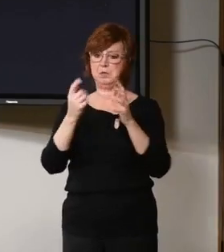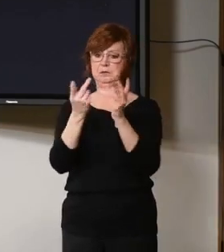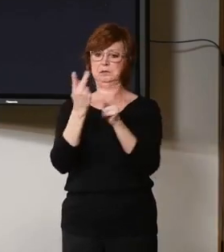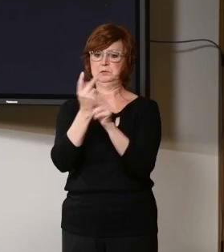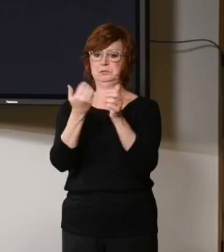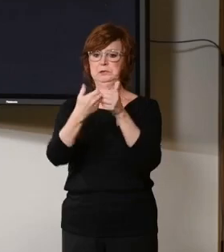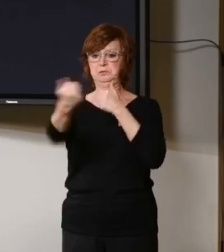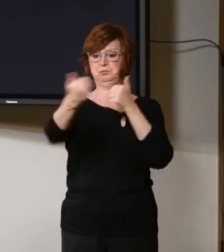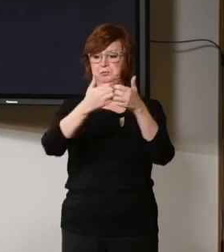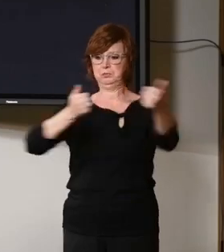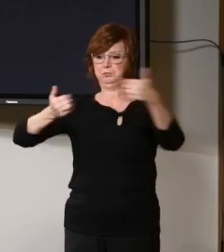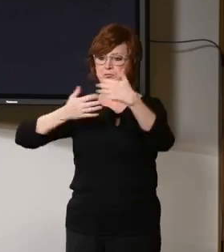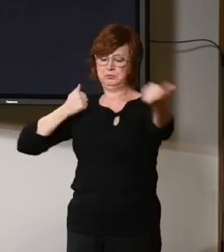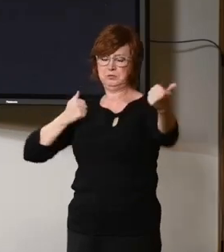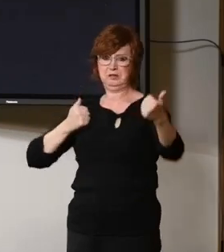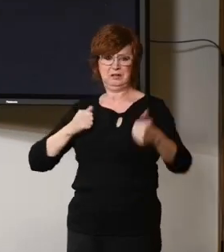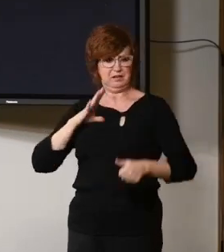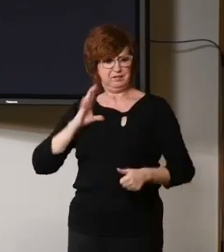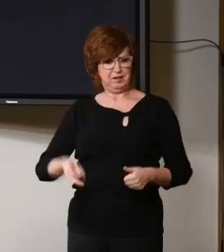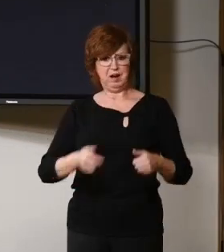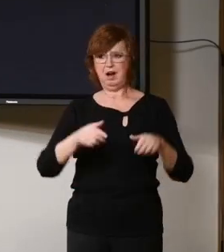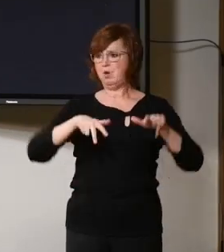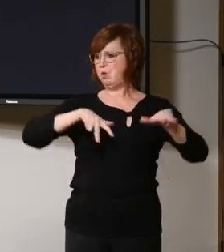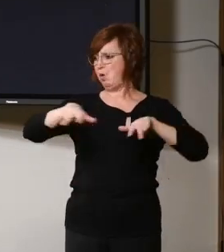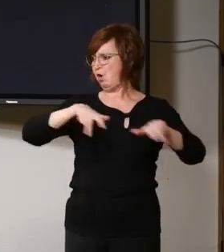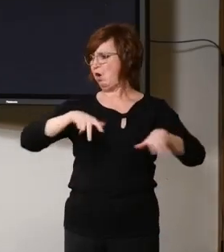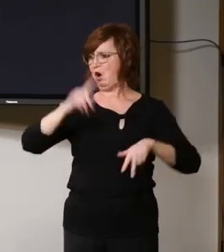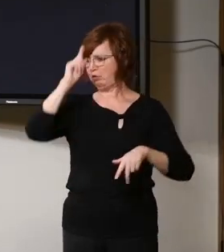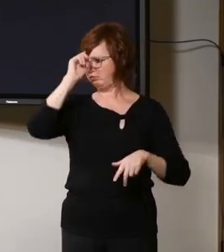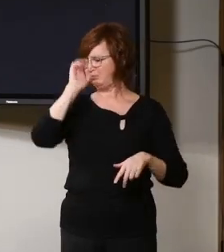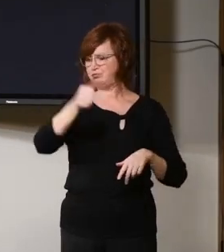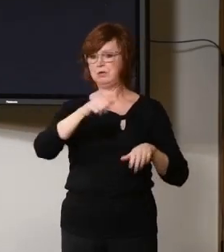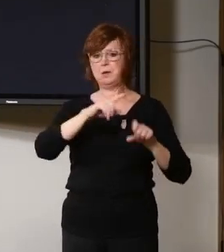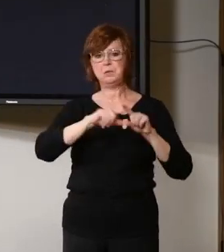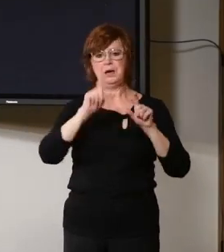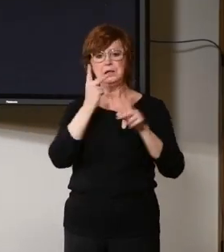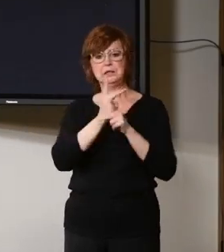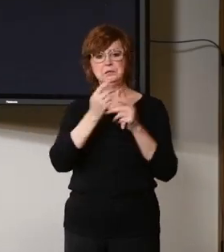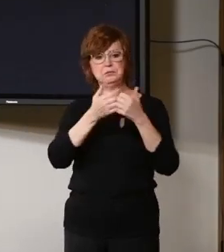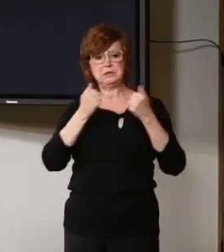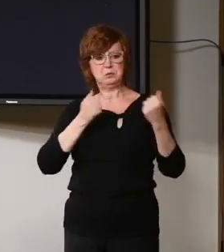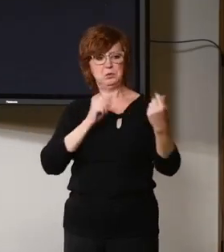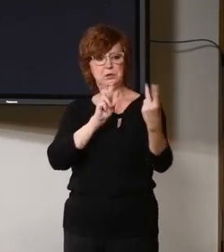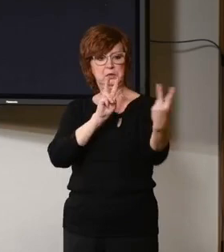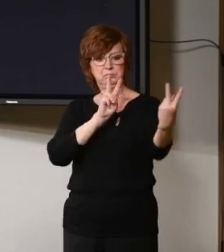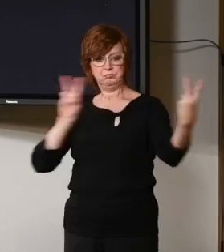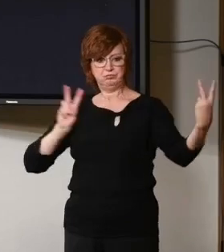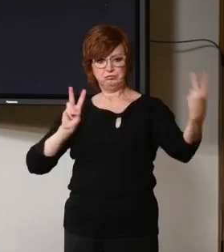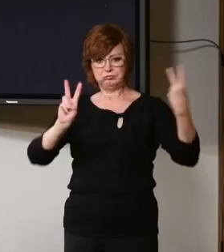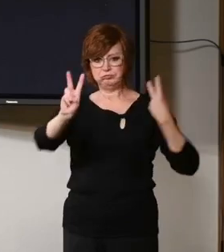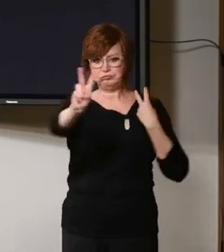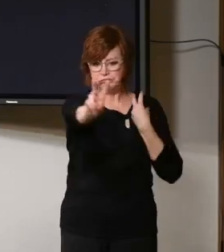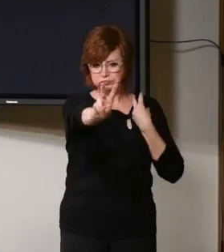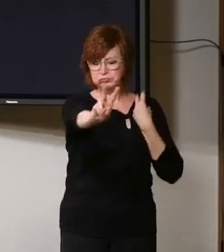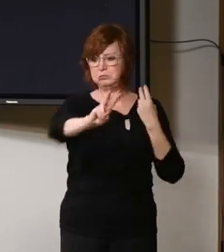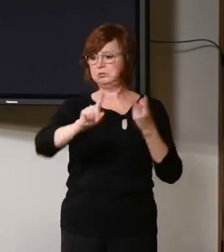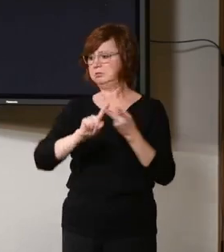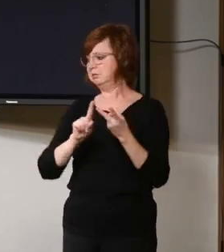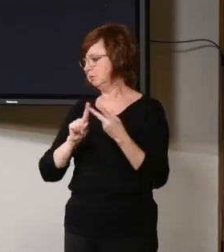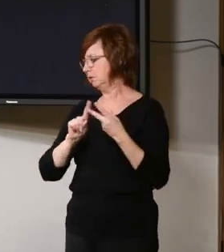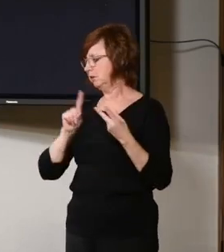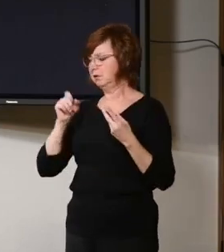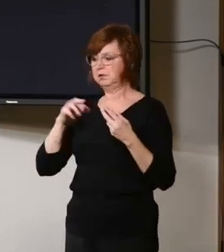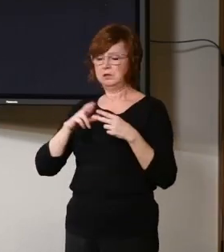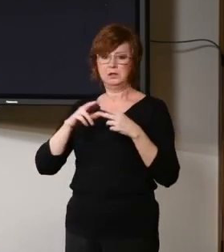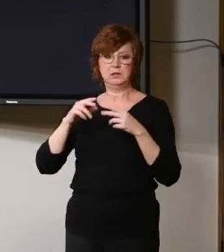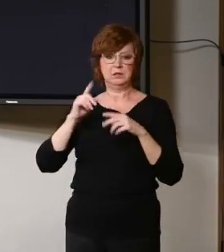walk, you can go out snowmobiling because you automatically maintain that distance, but don't share food, don't have potlucks or